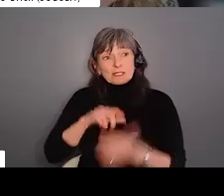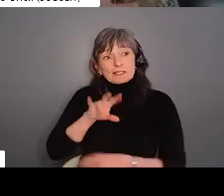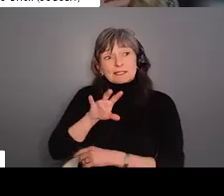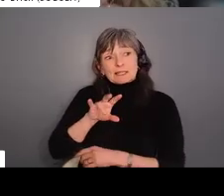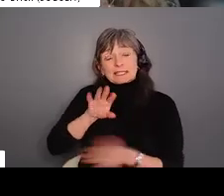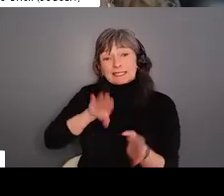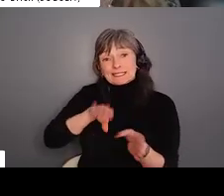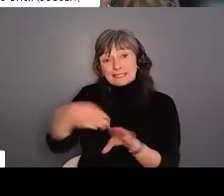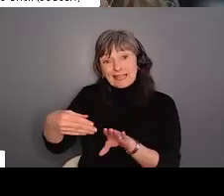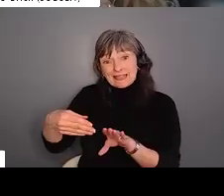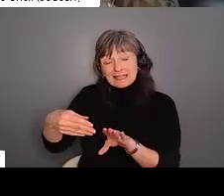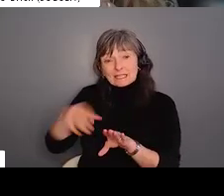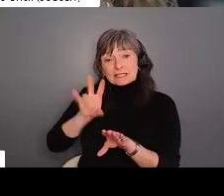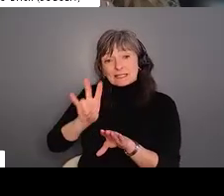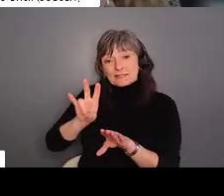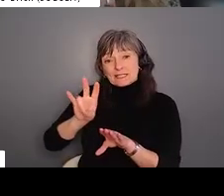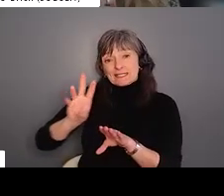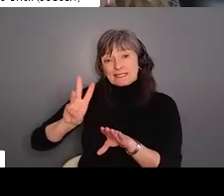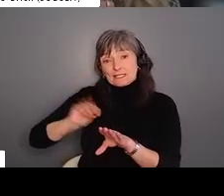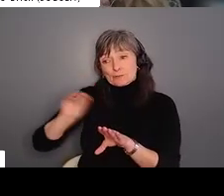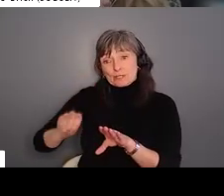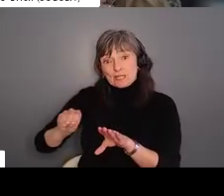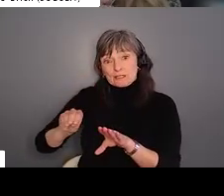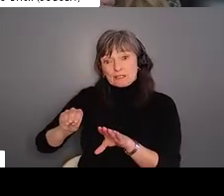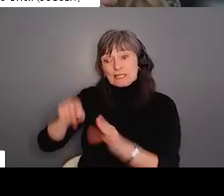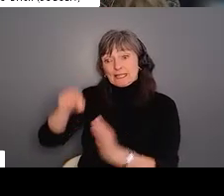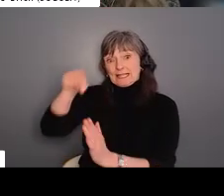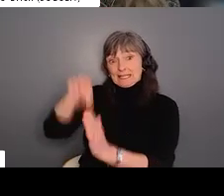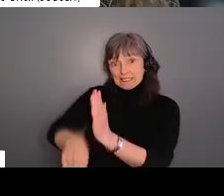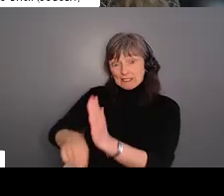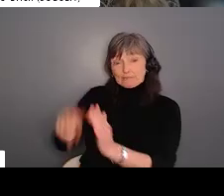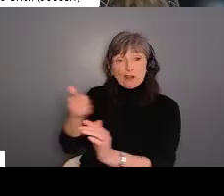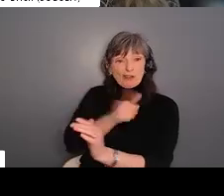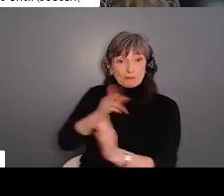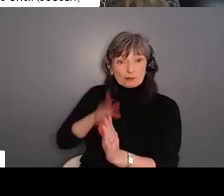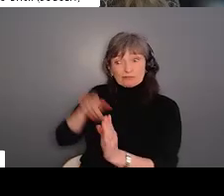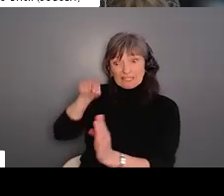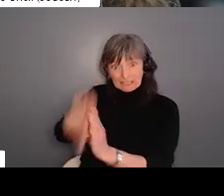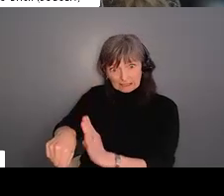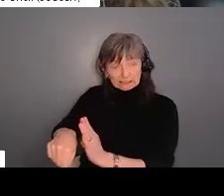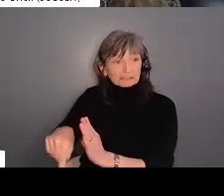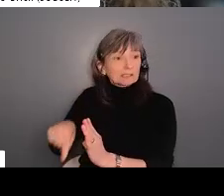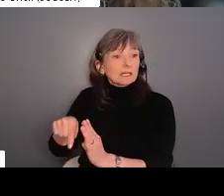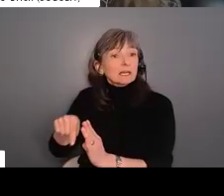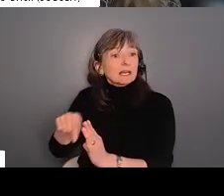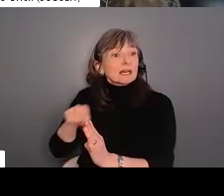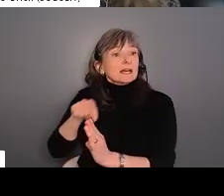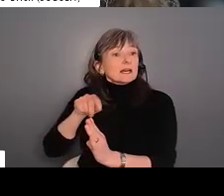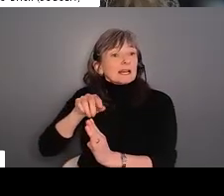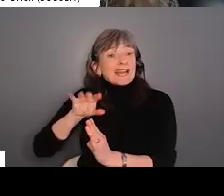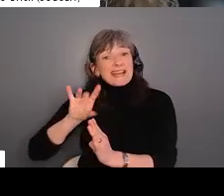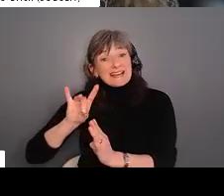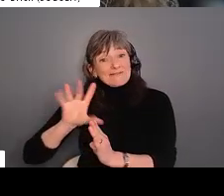the deaths were homicide victims. 85% of these were female.